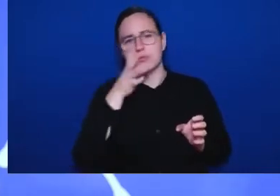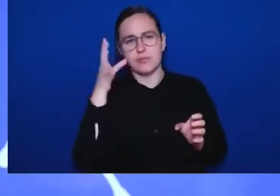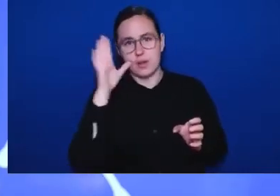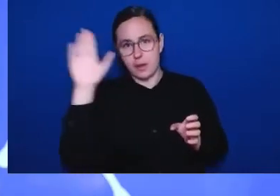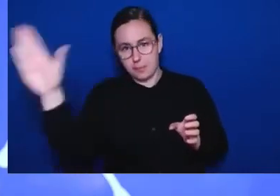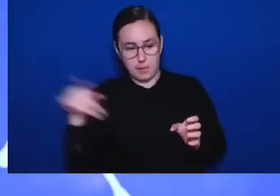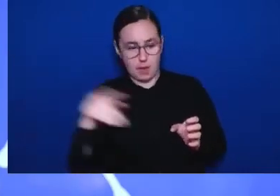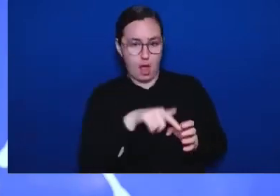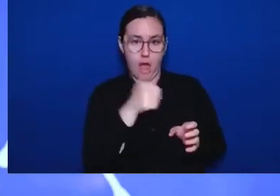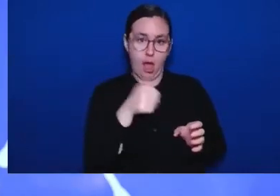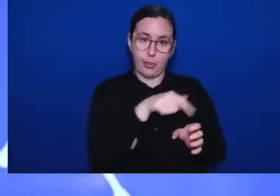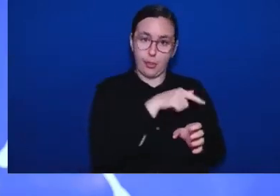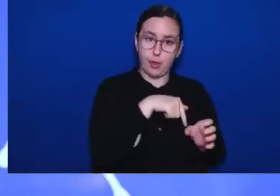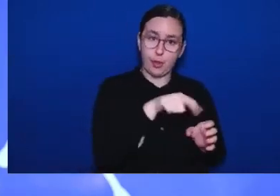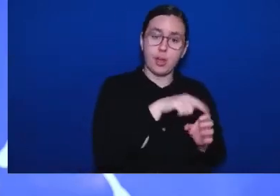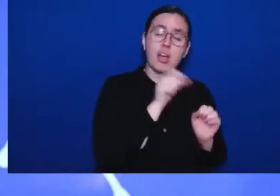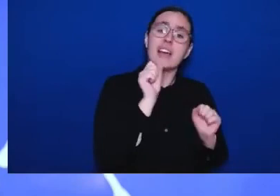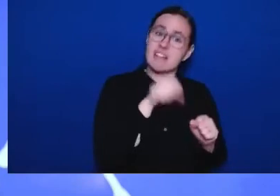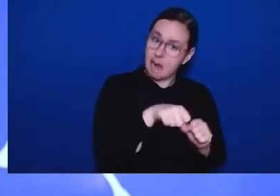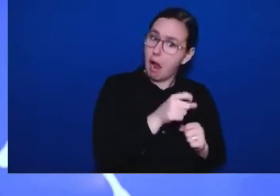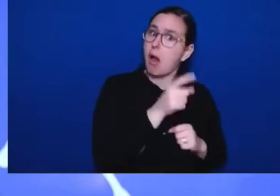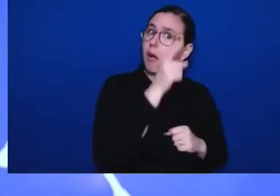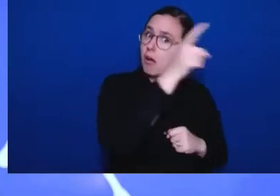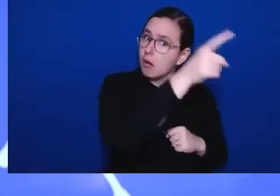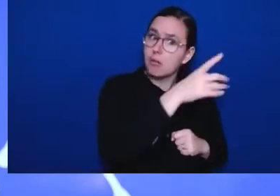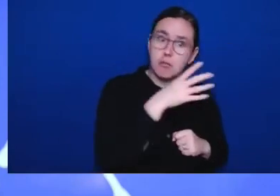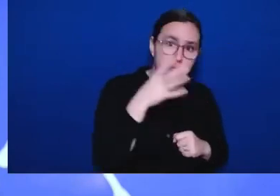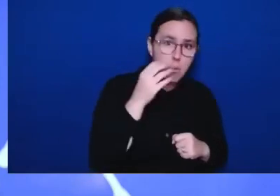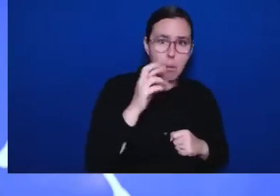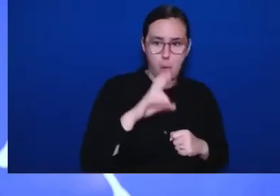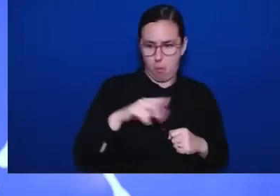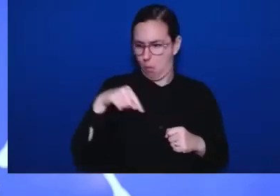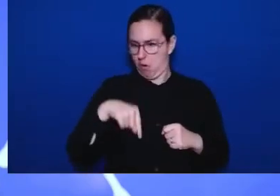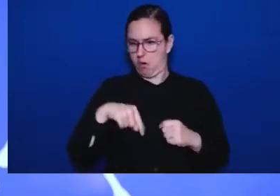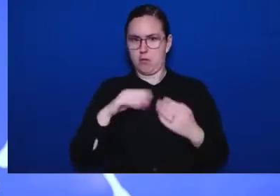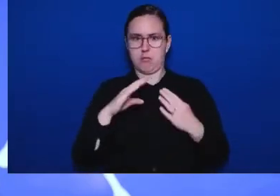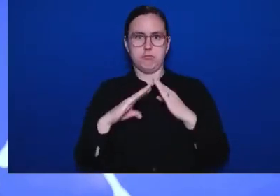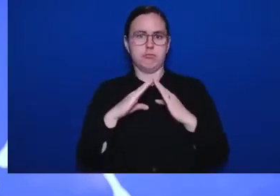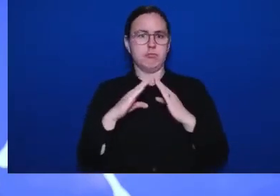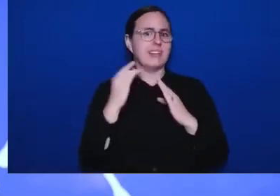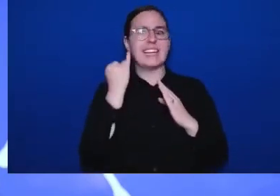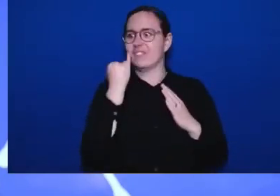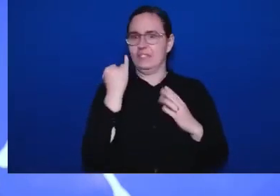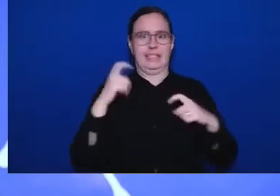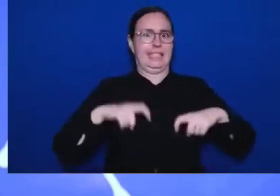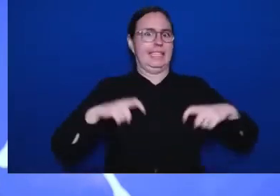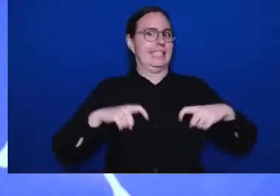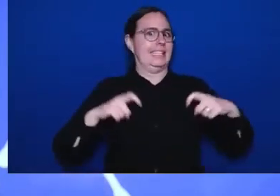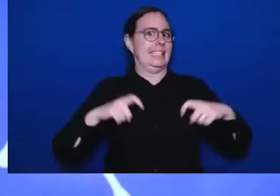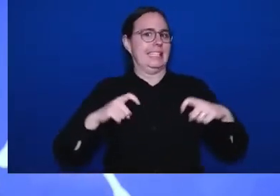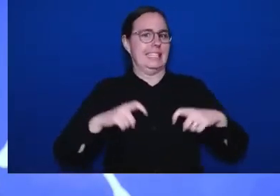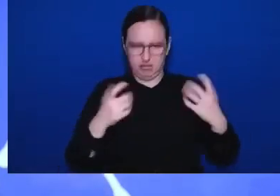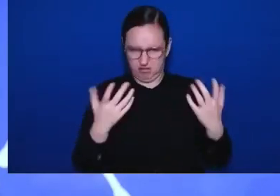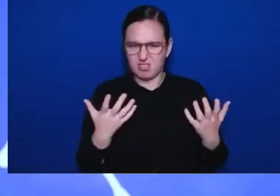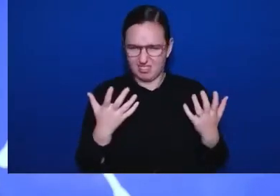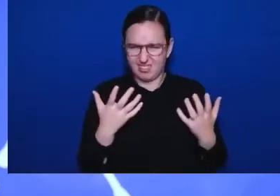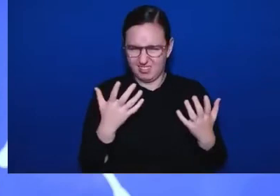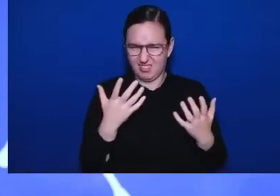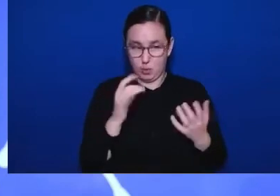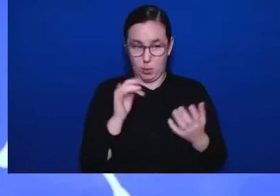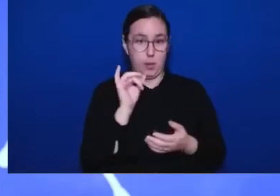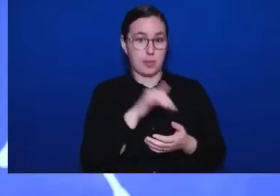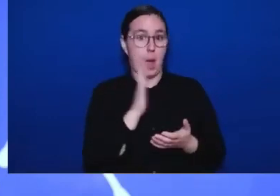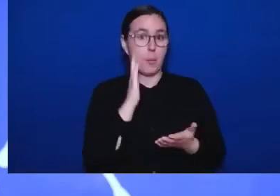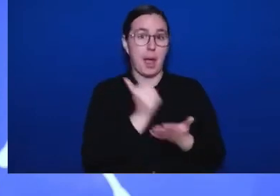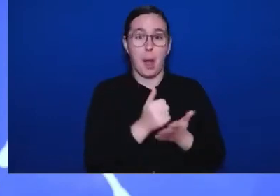of need. So clearly this is going to be helpful in communities such as Victoria, where we have, people